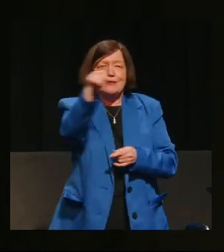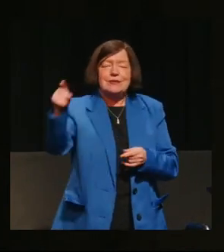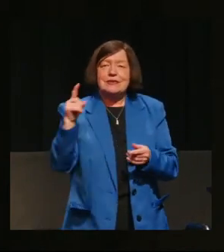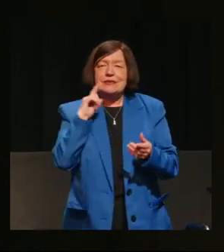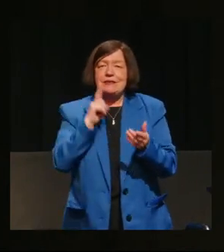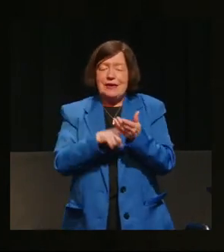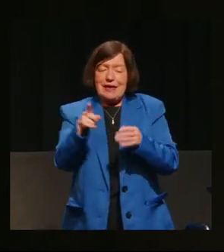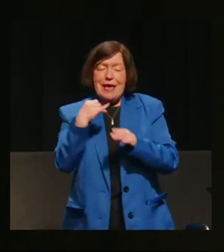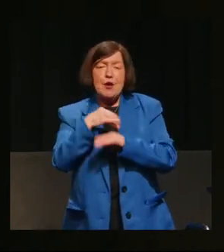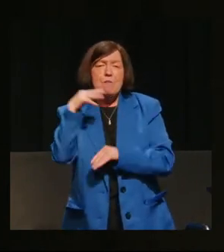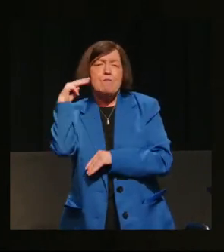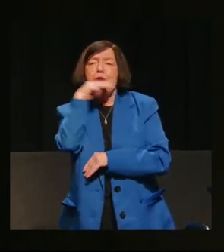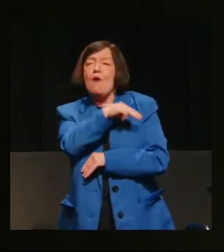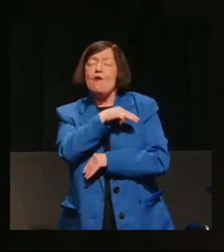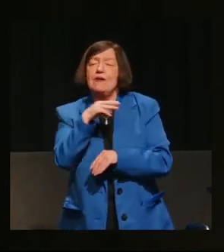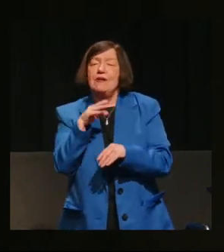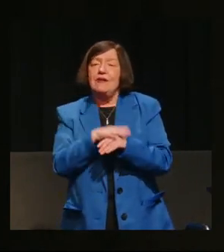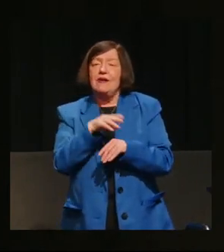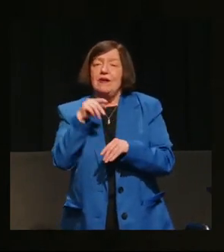of